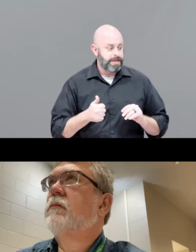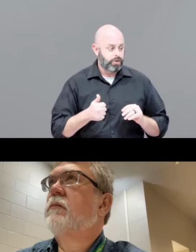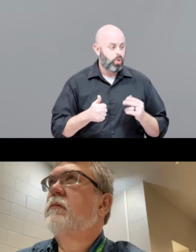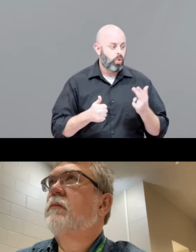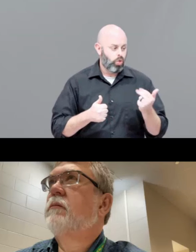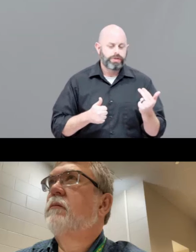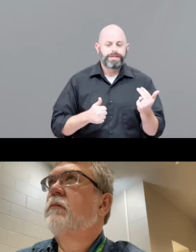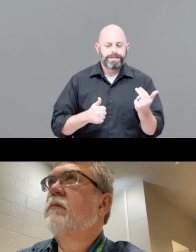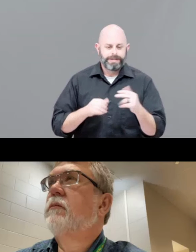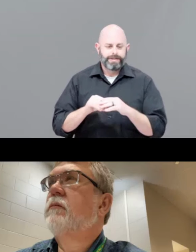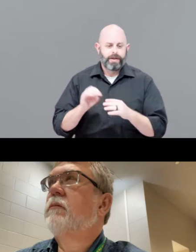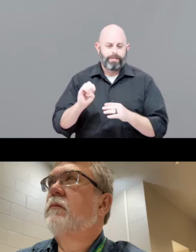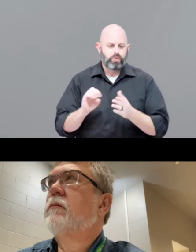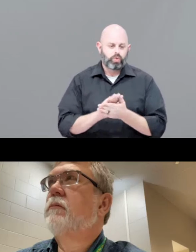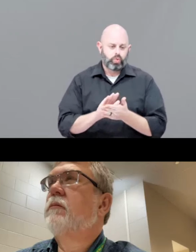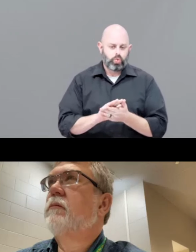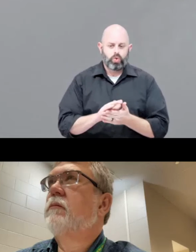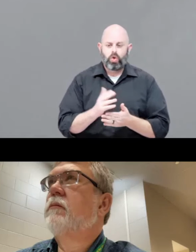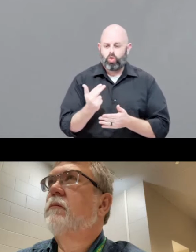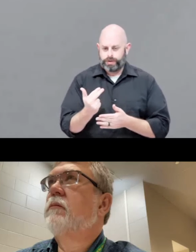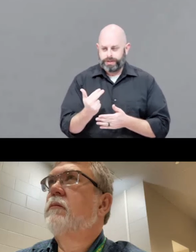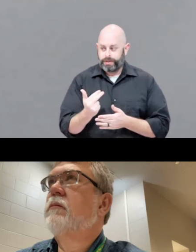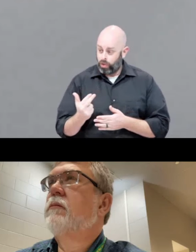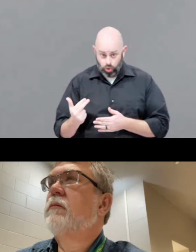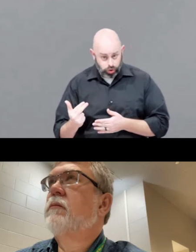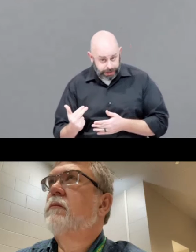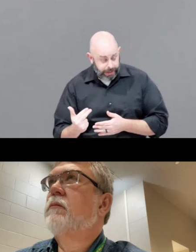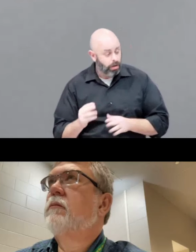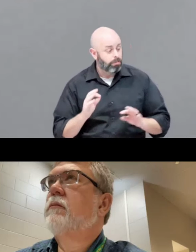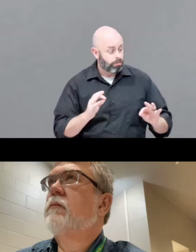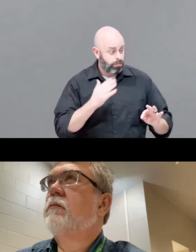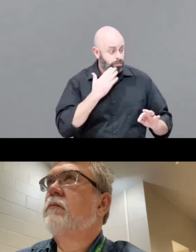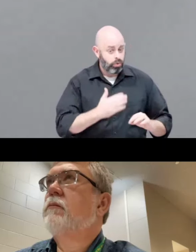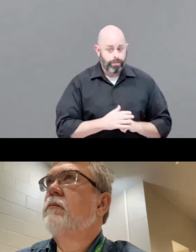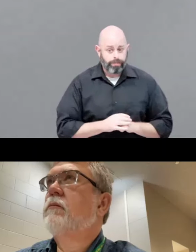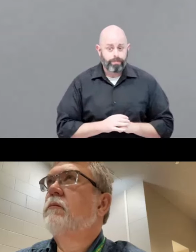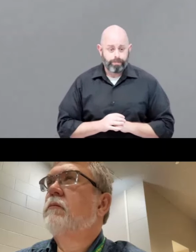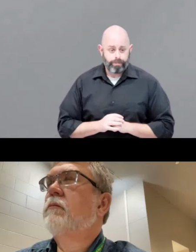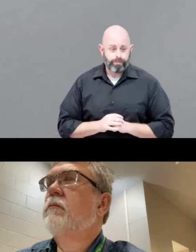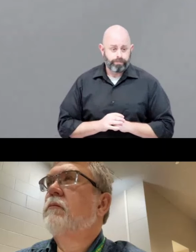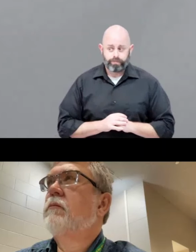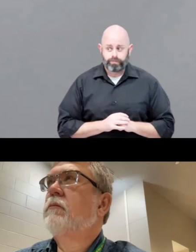So that'll bring us to 13 elementary. 13? Oh, good.